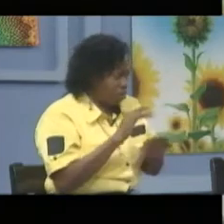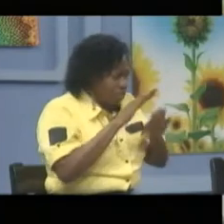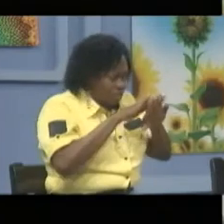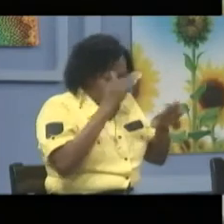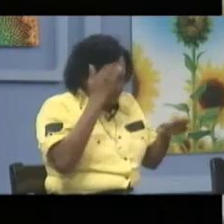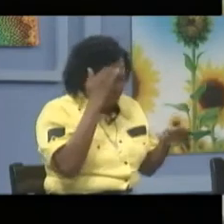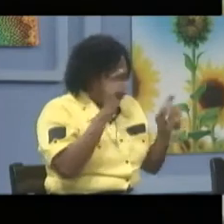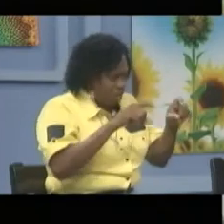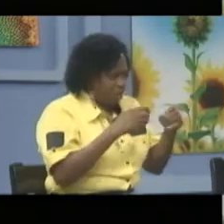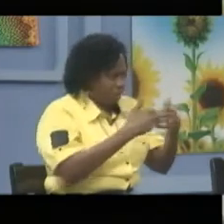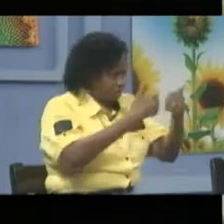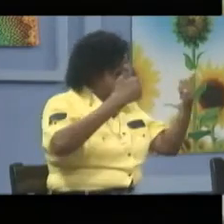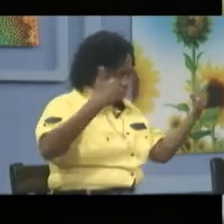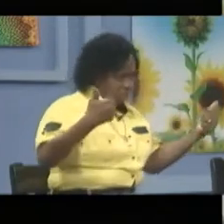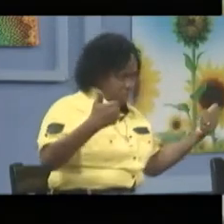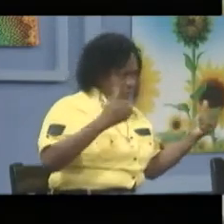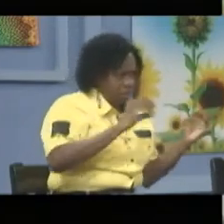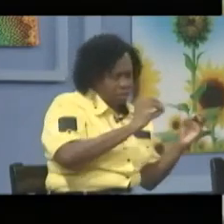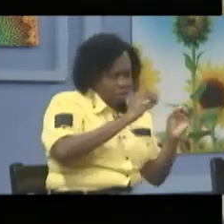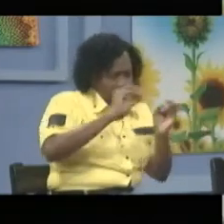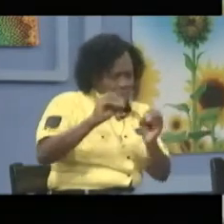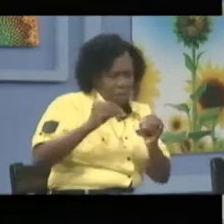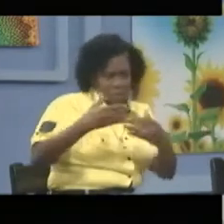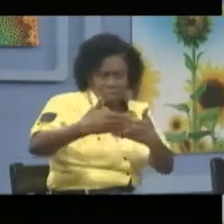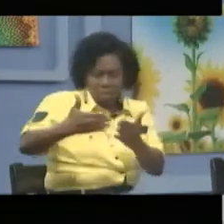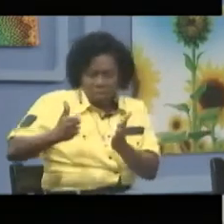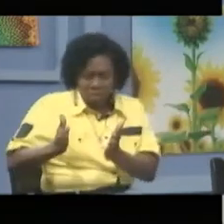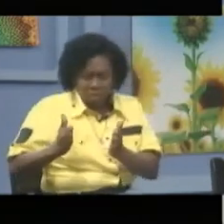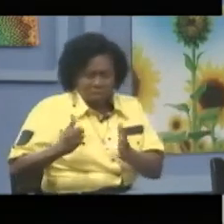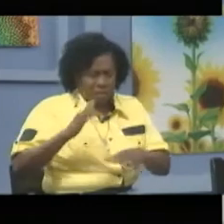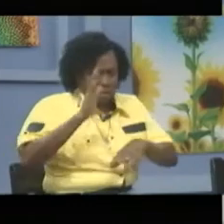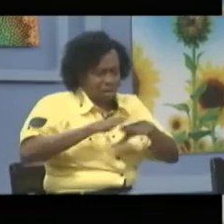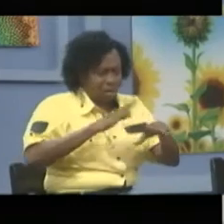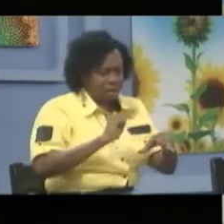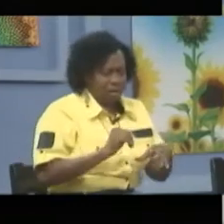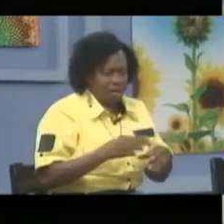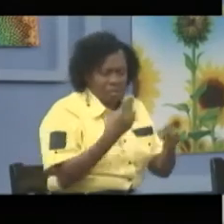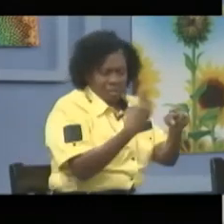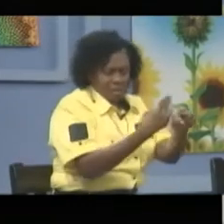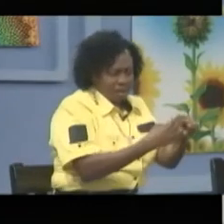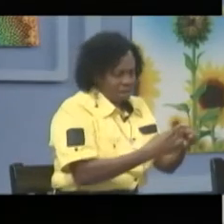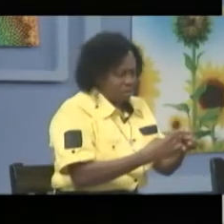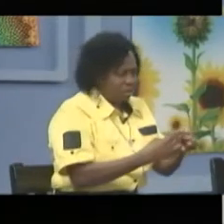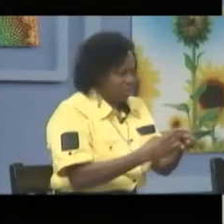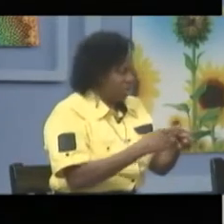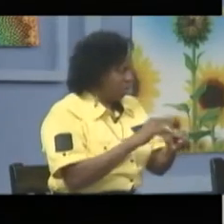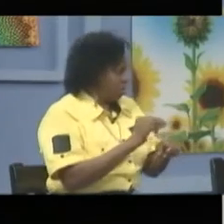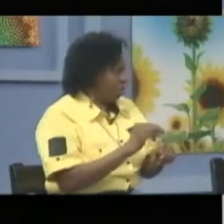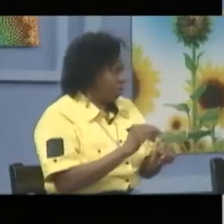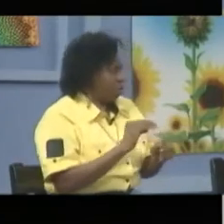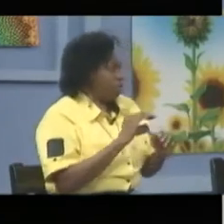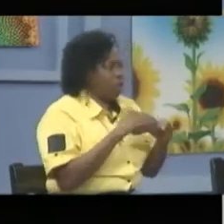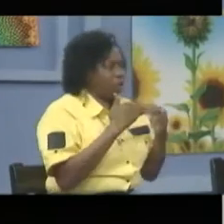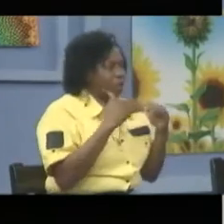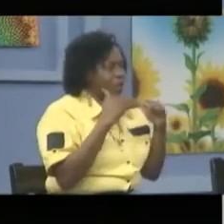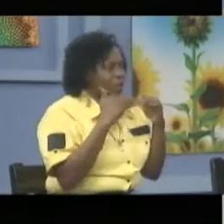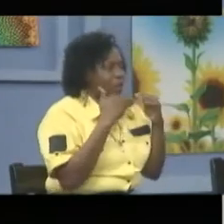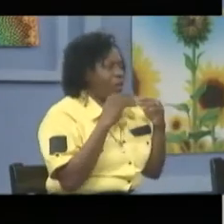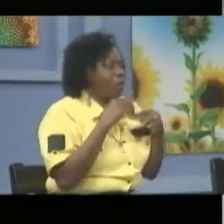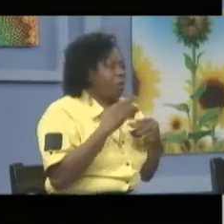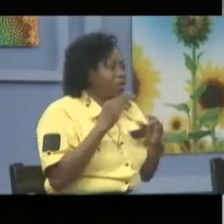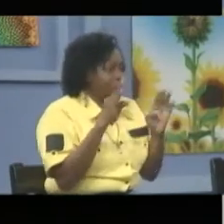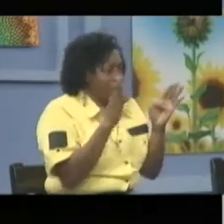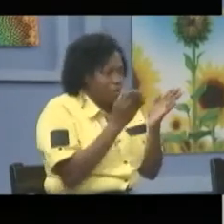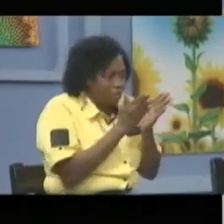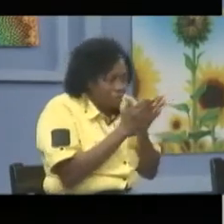them and put them in this box and call them names. Because, you know, our small-minded